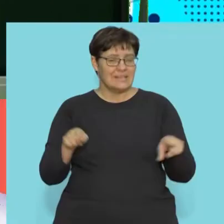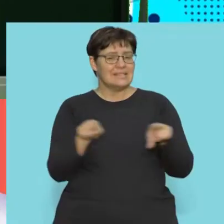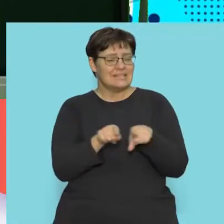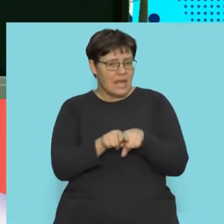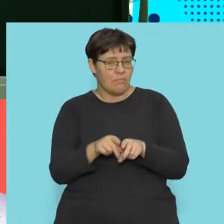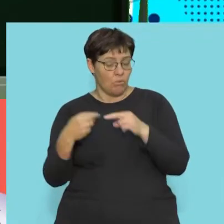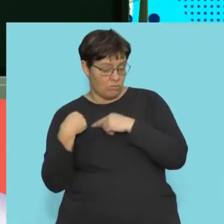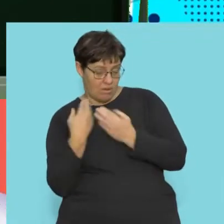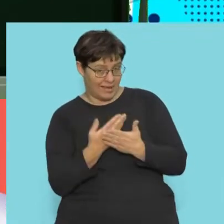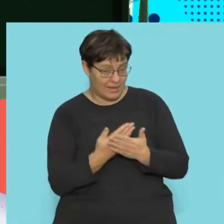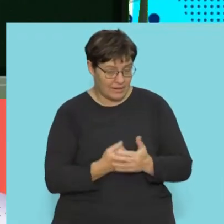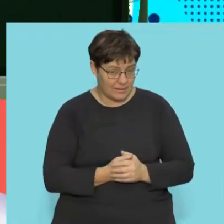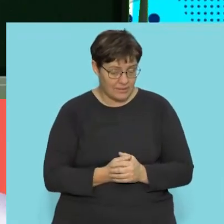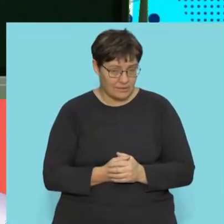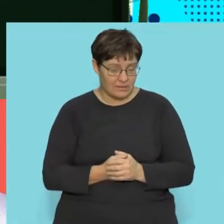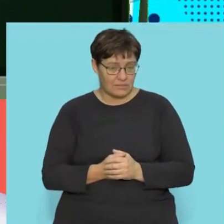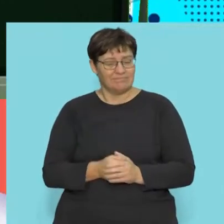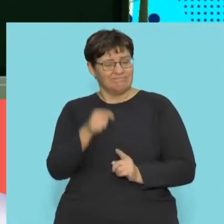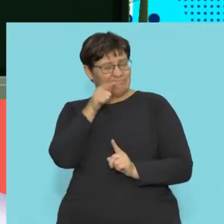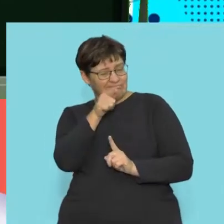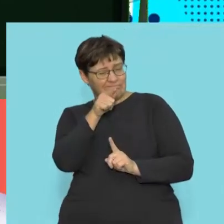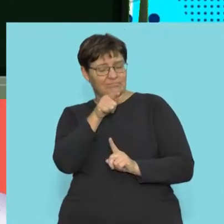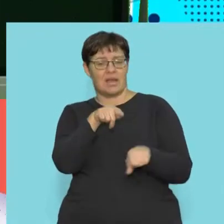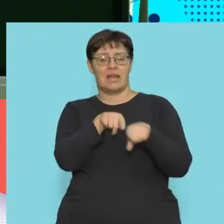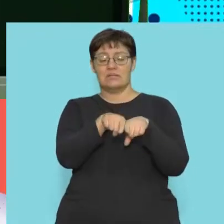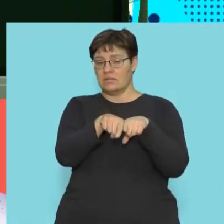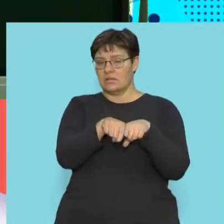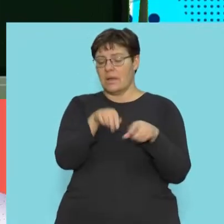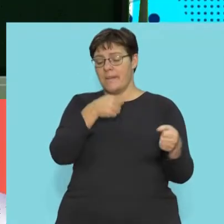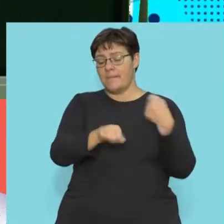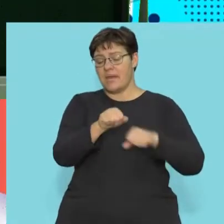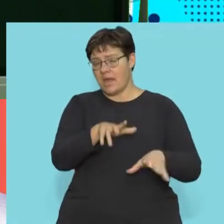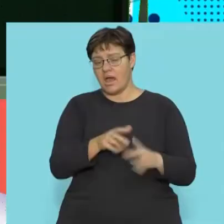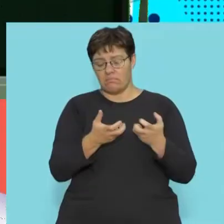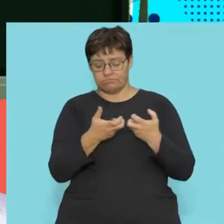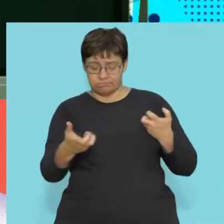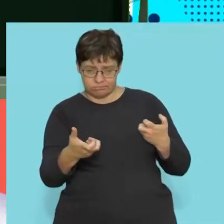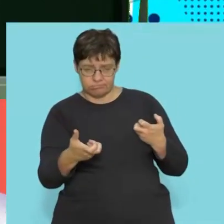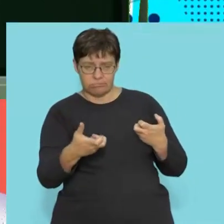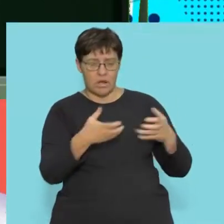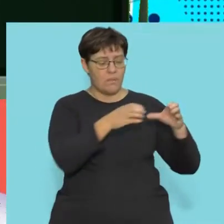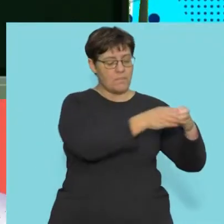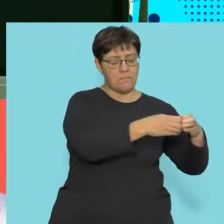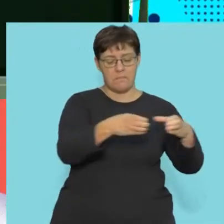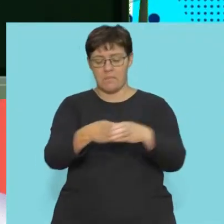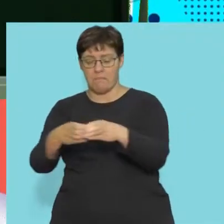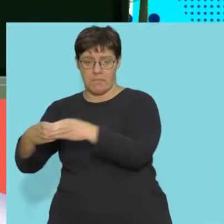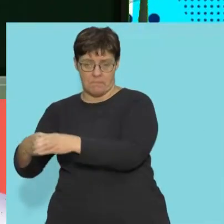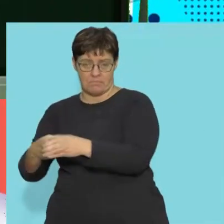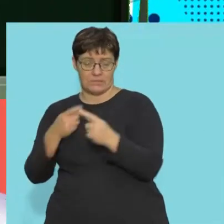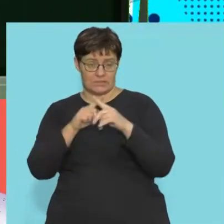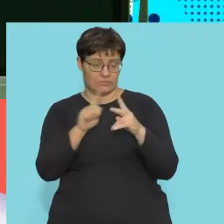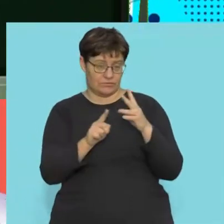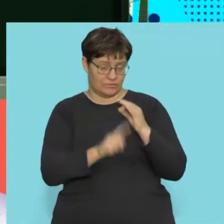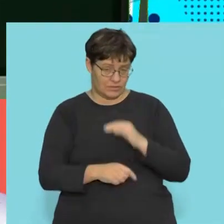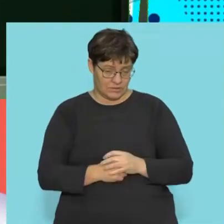our results as well as the reliability. In this particular experiment, the baker had separated the dough into